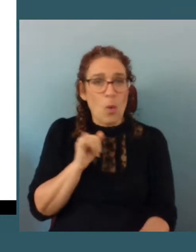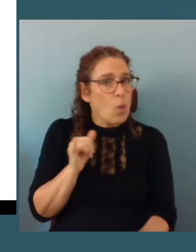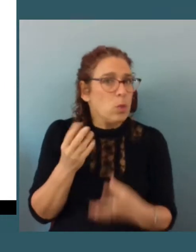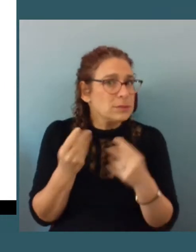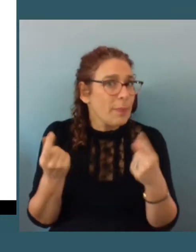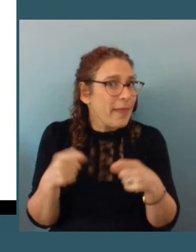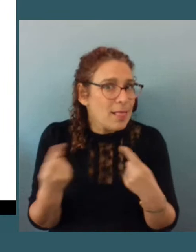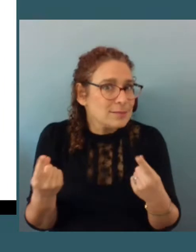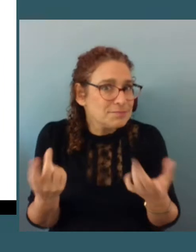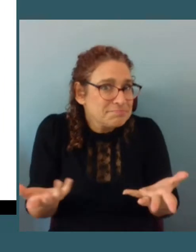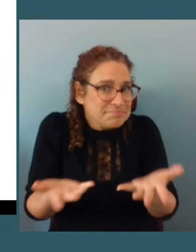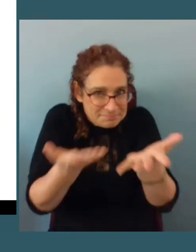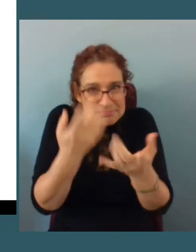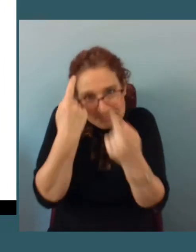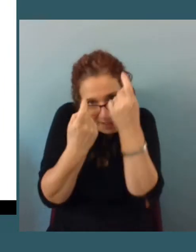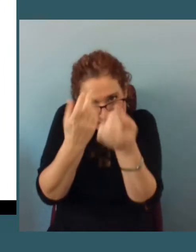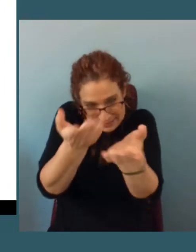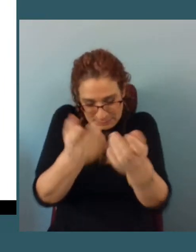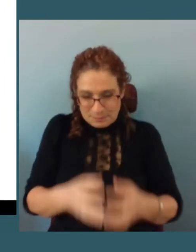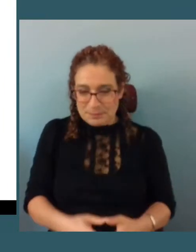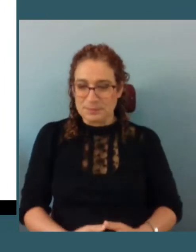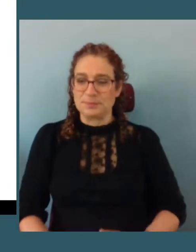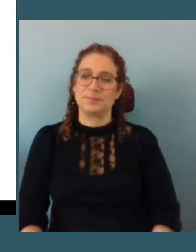consider that.